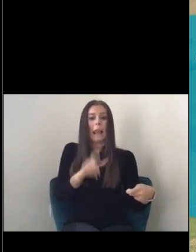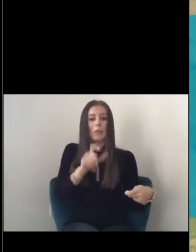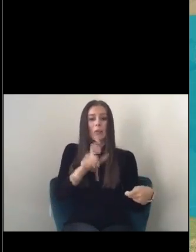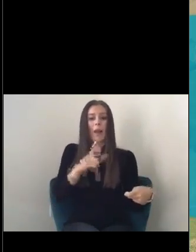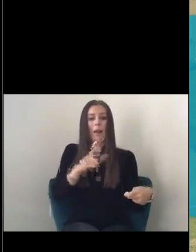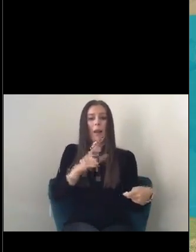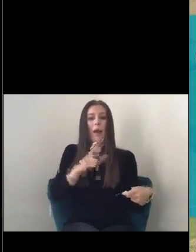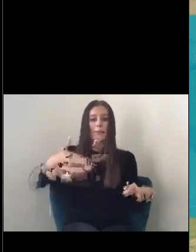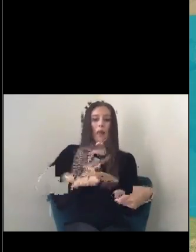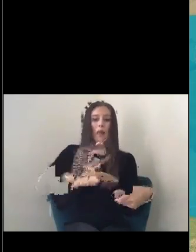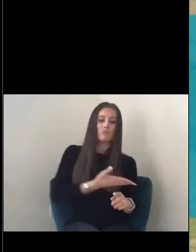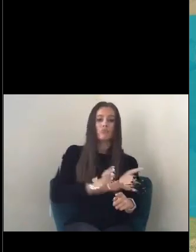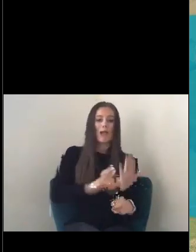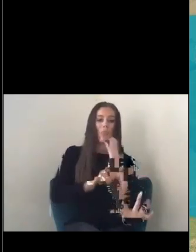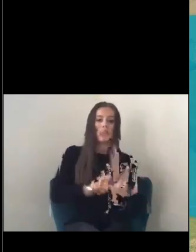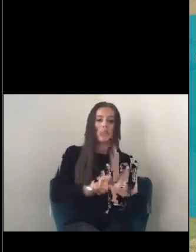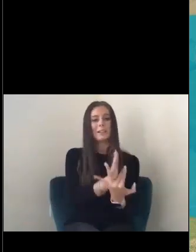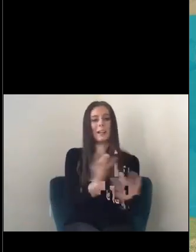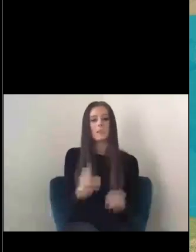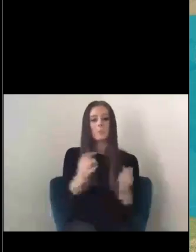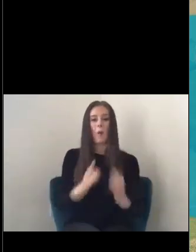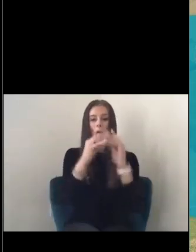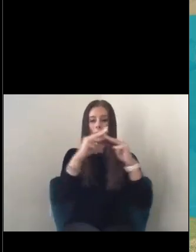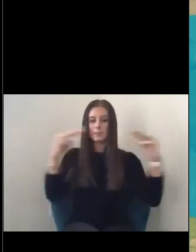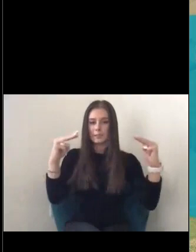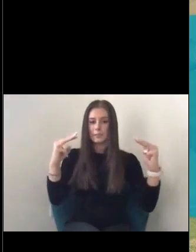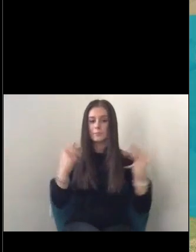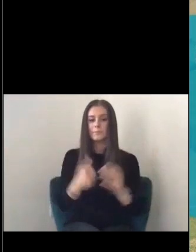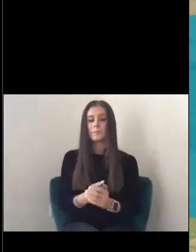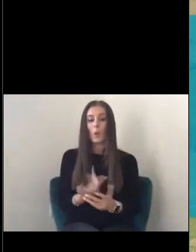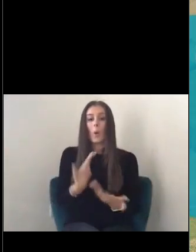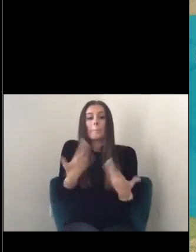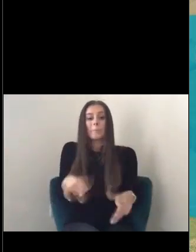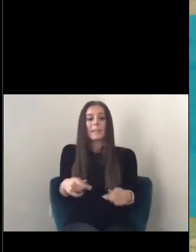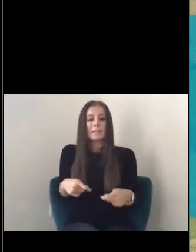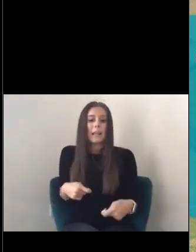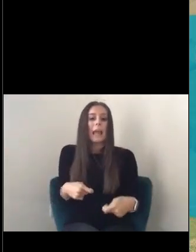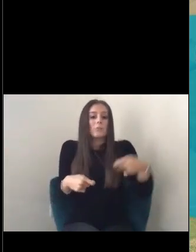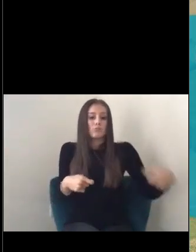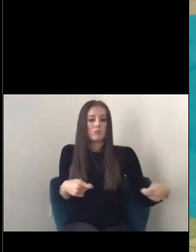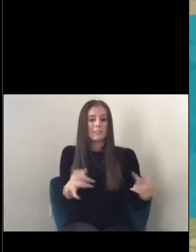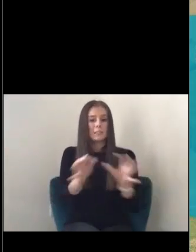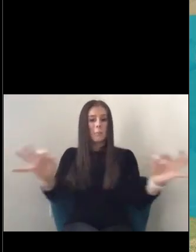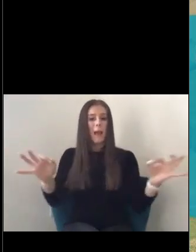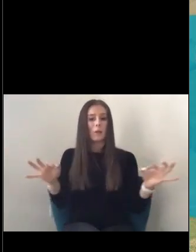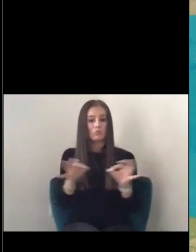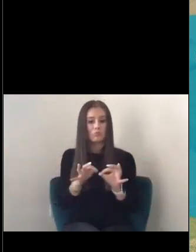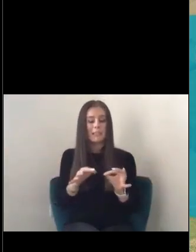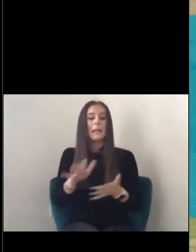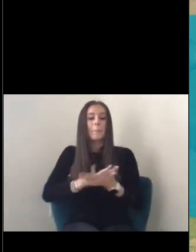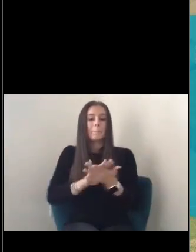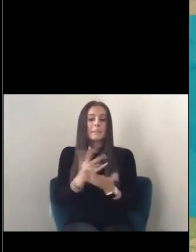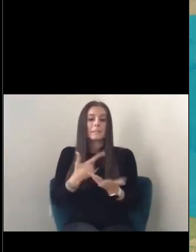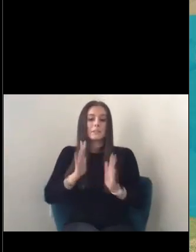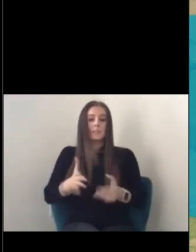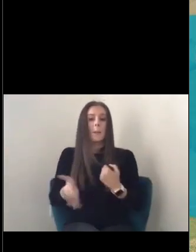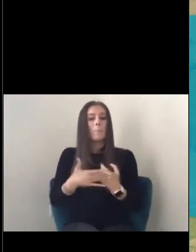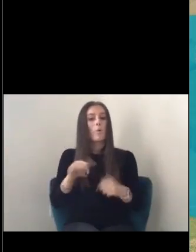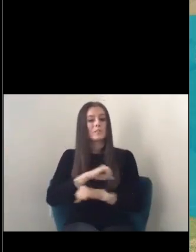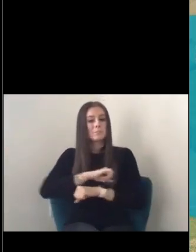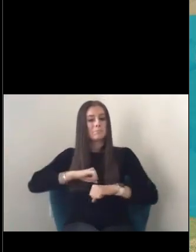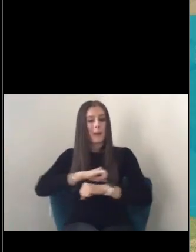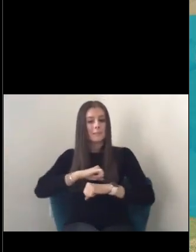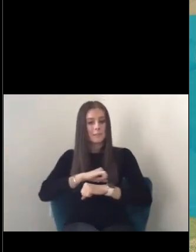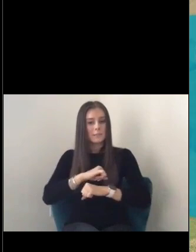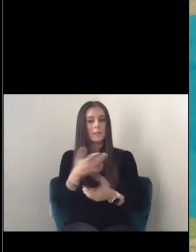supplementary consultation. By increasing the land for the works required in this location, we have more space, and this